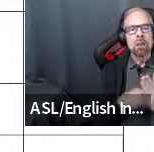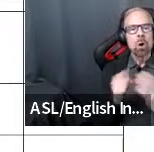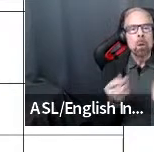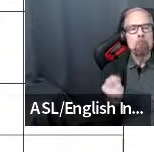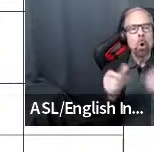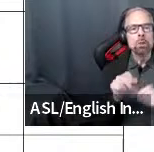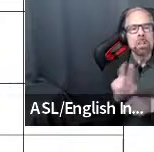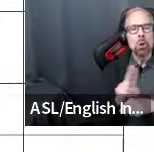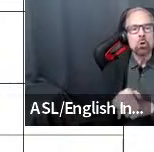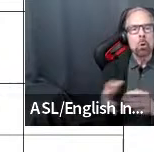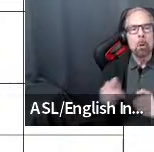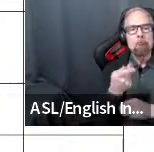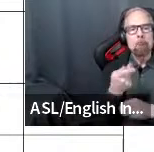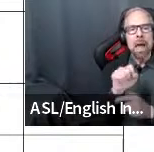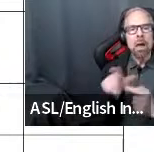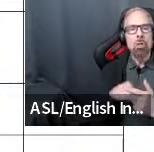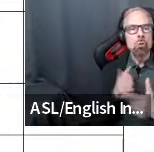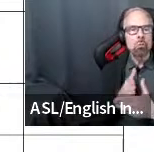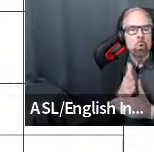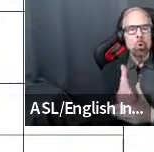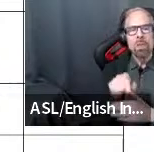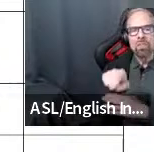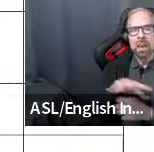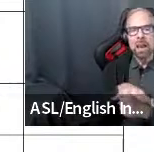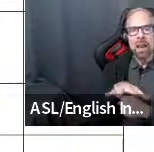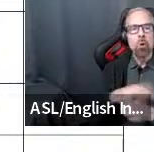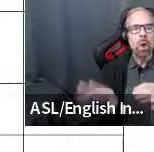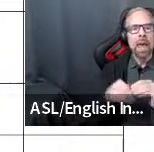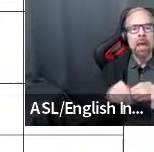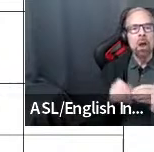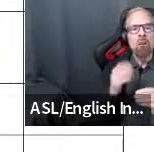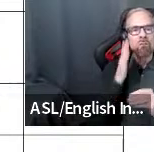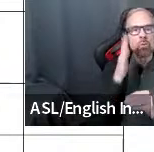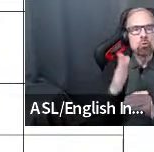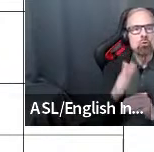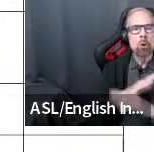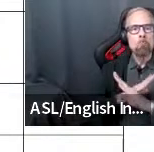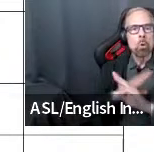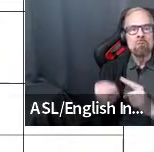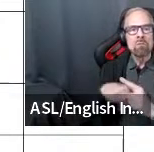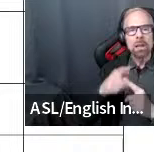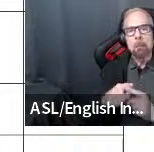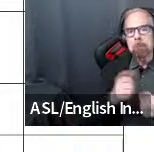throughout the program area. For this, we added in future proofing based on the discussion that we had.